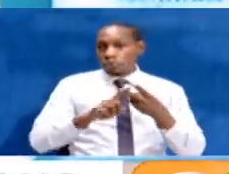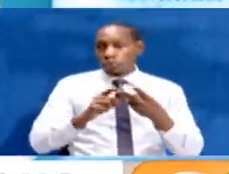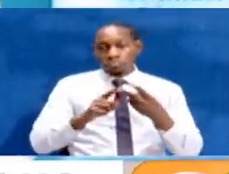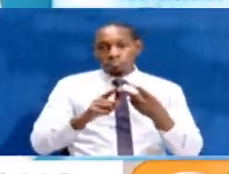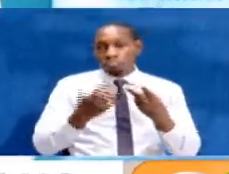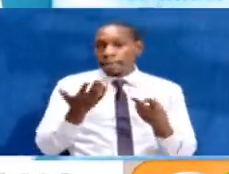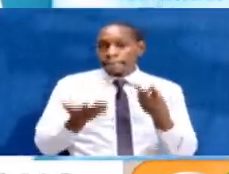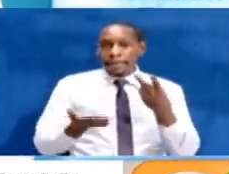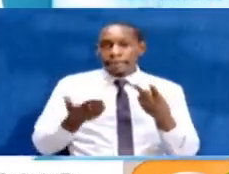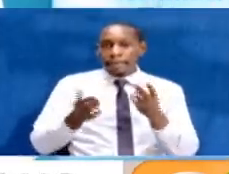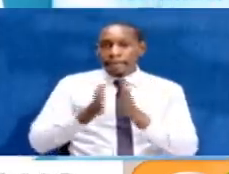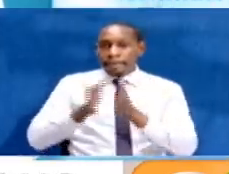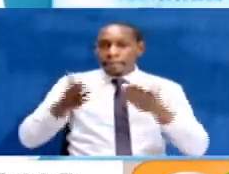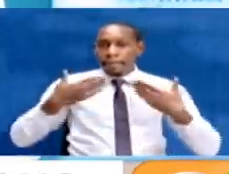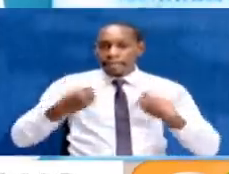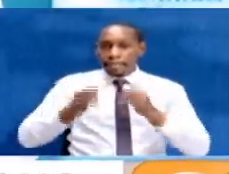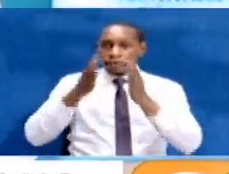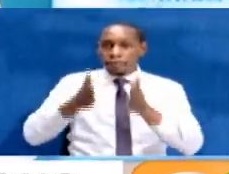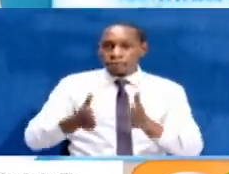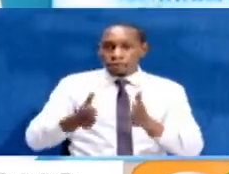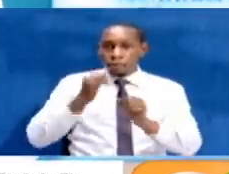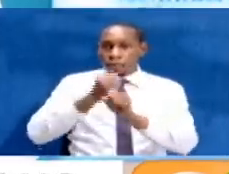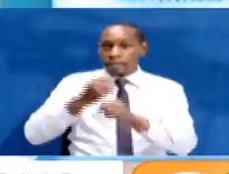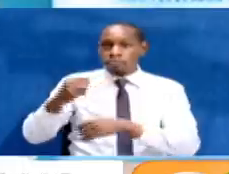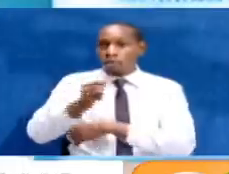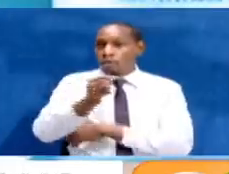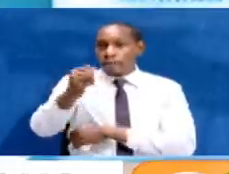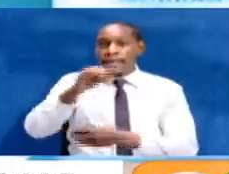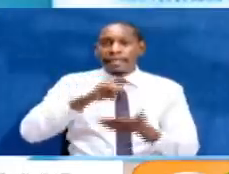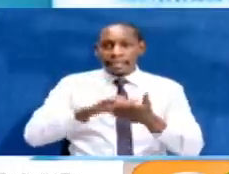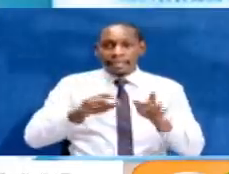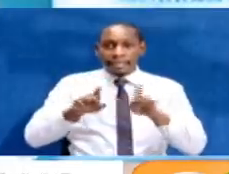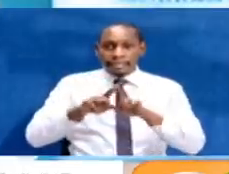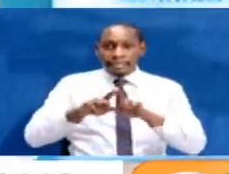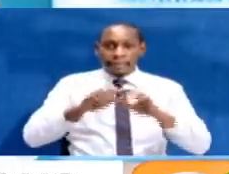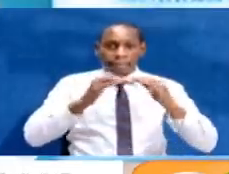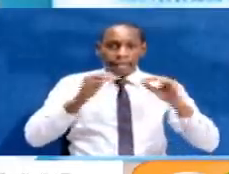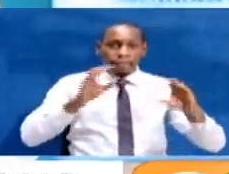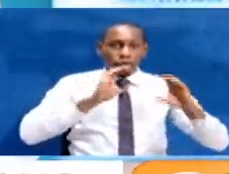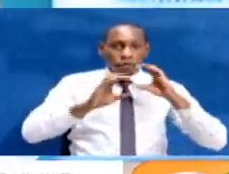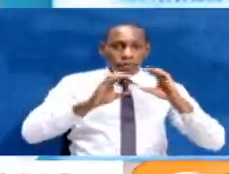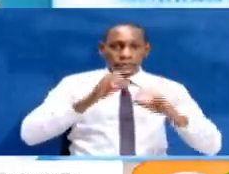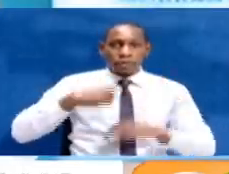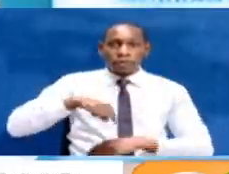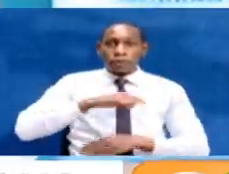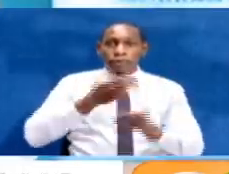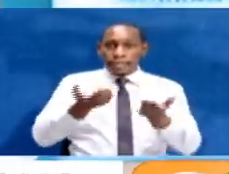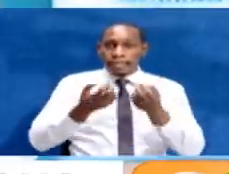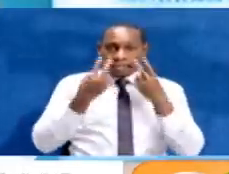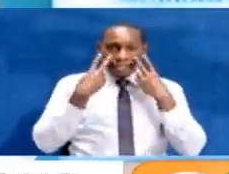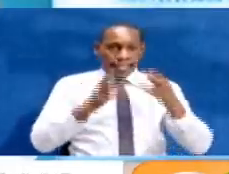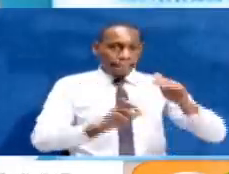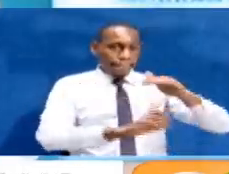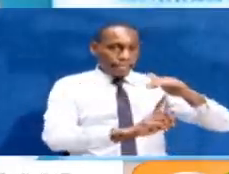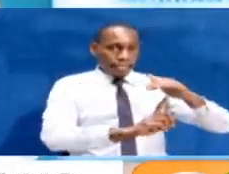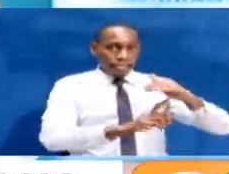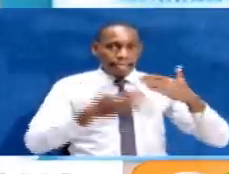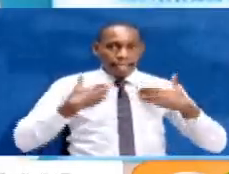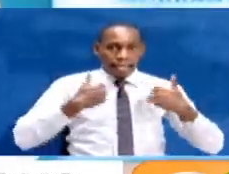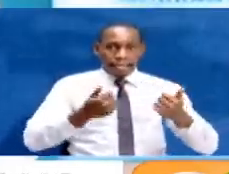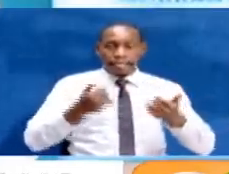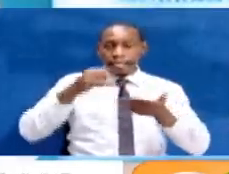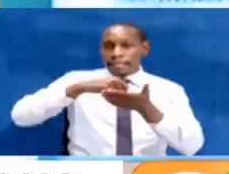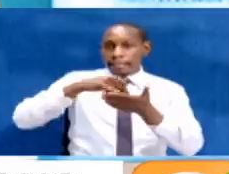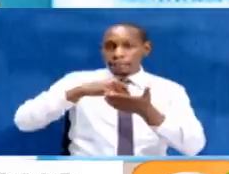or even the public health officials on the ground. That is the level of communication that we may require to see the Ministry of